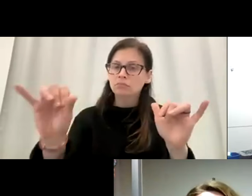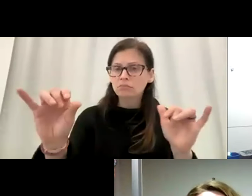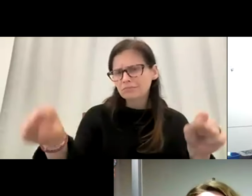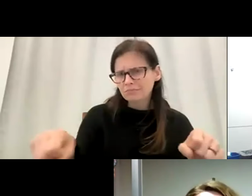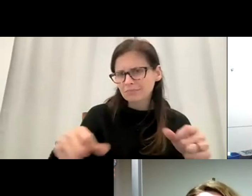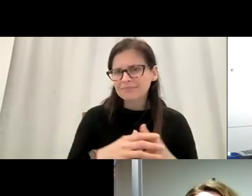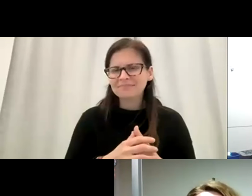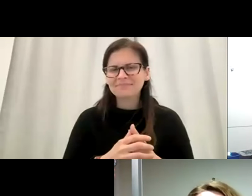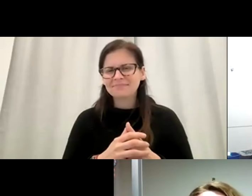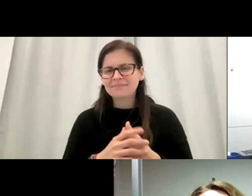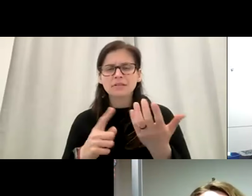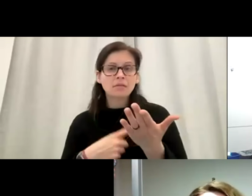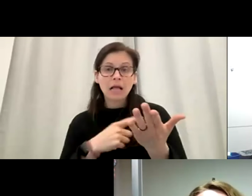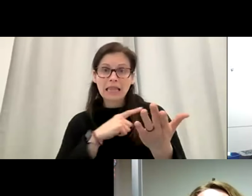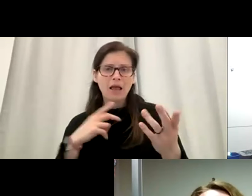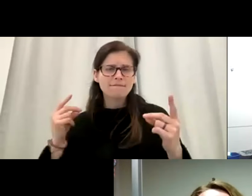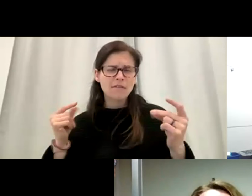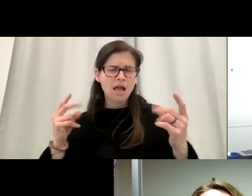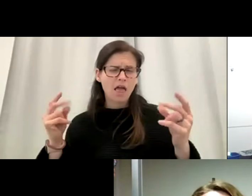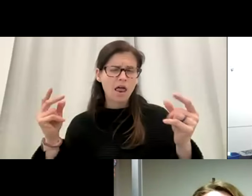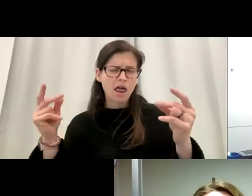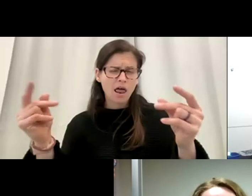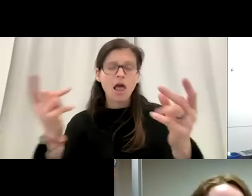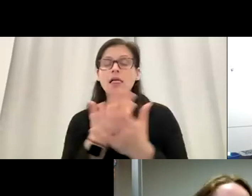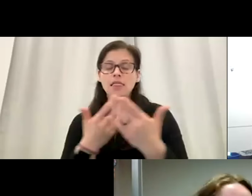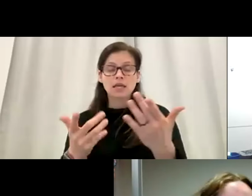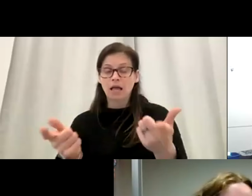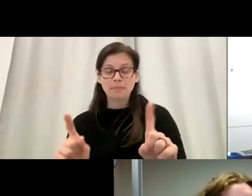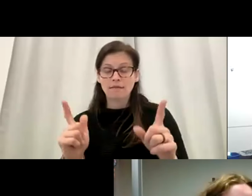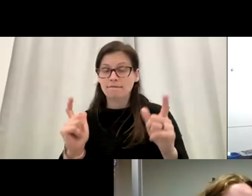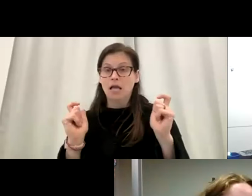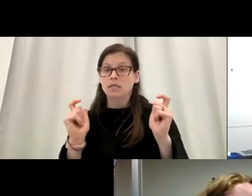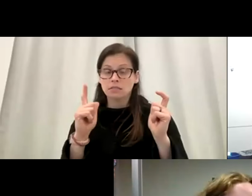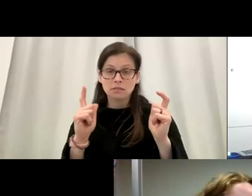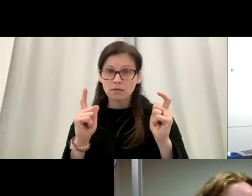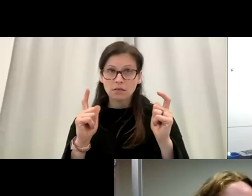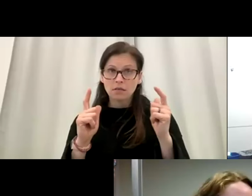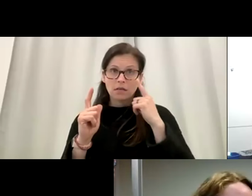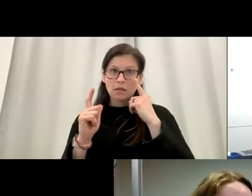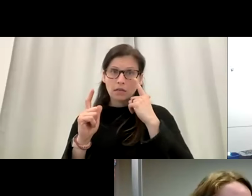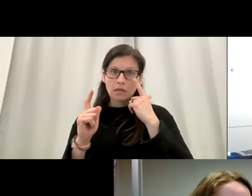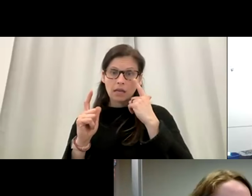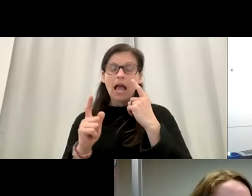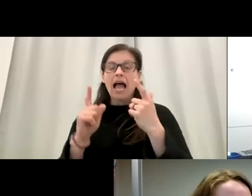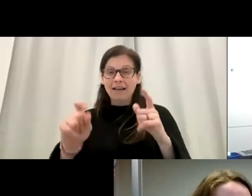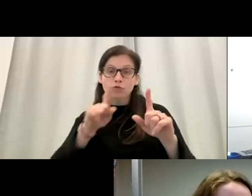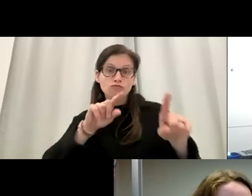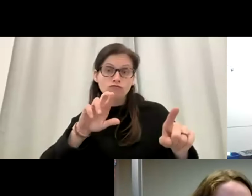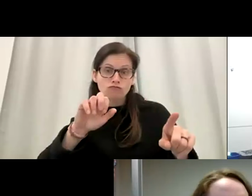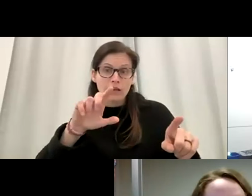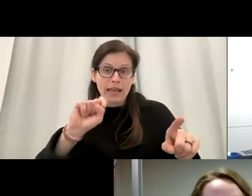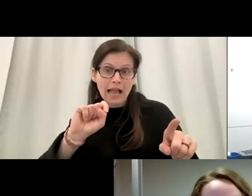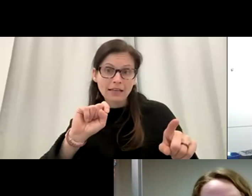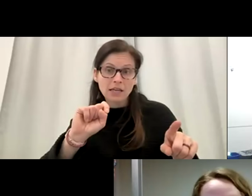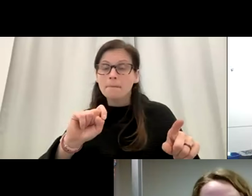times where the legislature moves super quickly, things are happening way too fast, and like before you actually figure out what's happening, you have to like react. And there are other times where